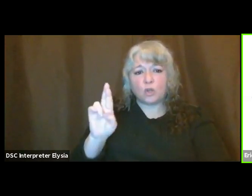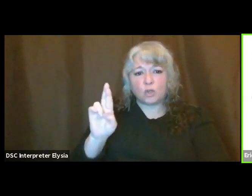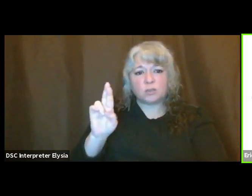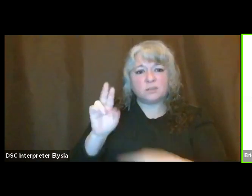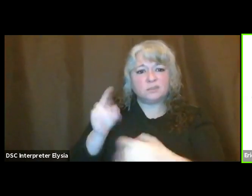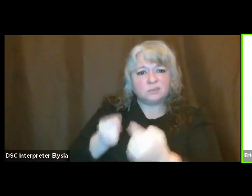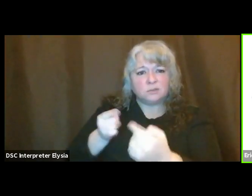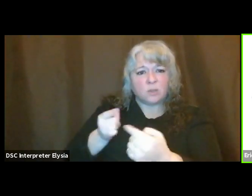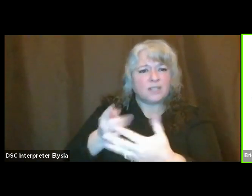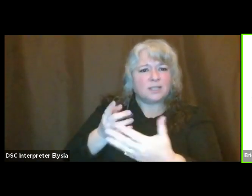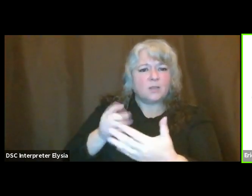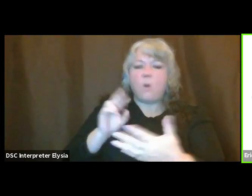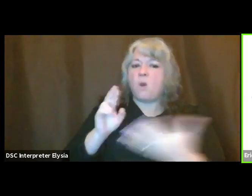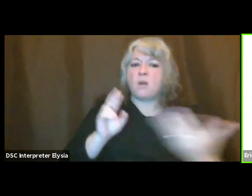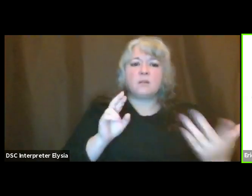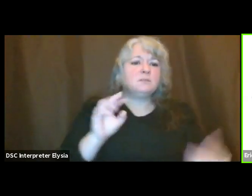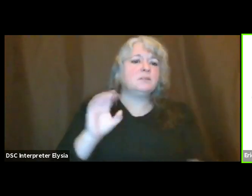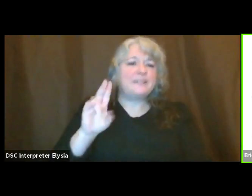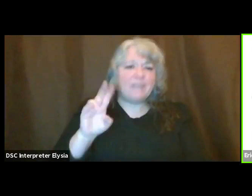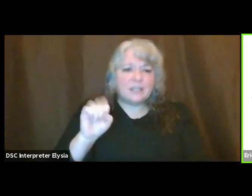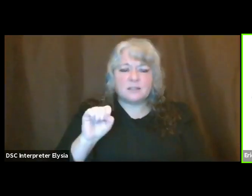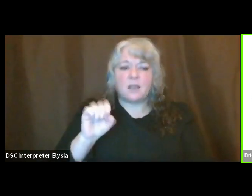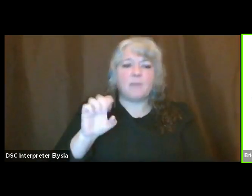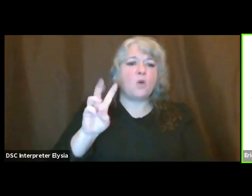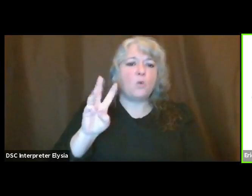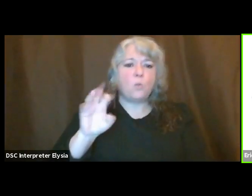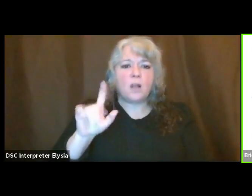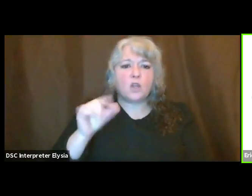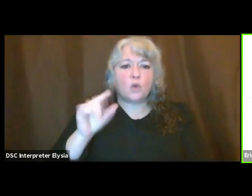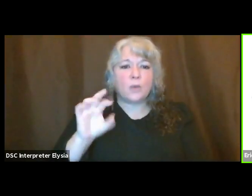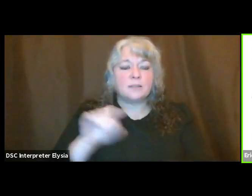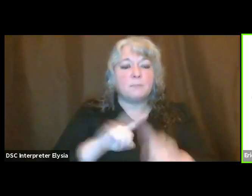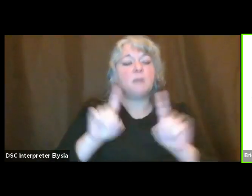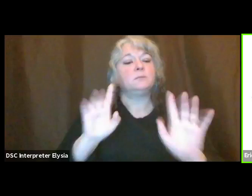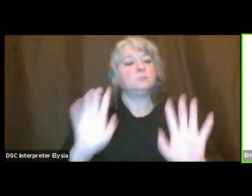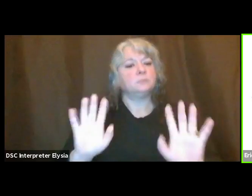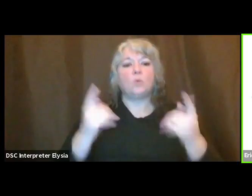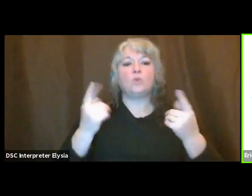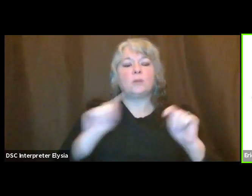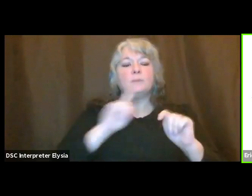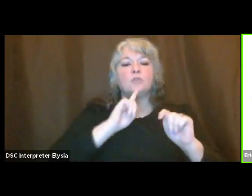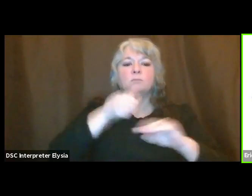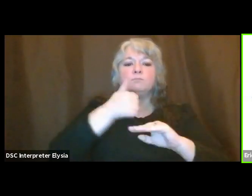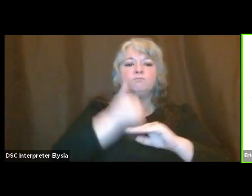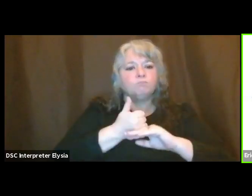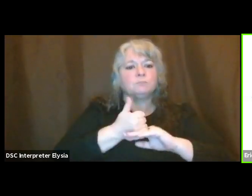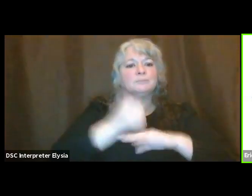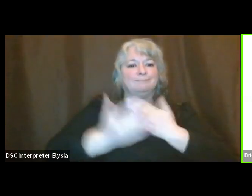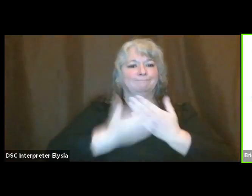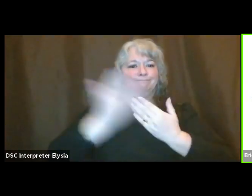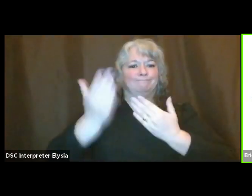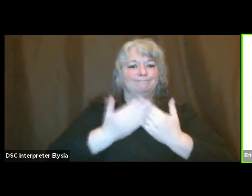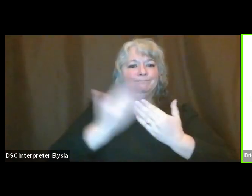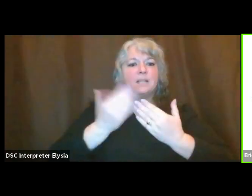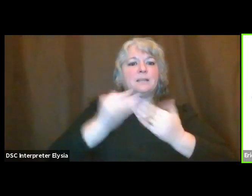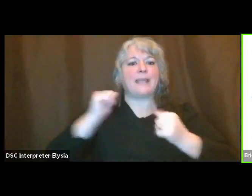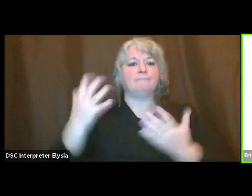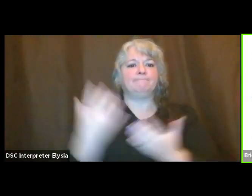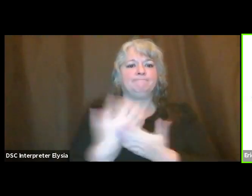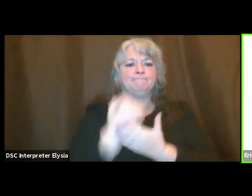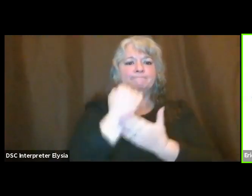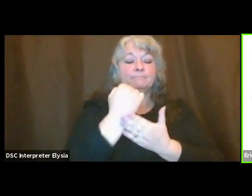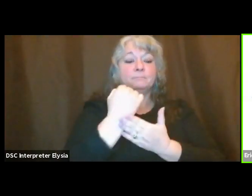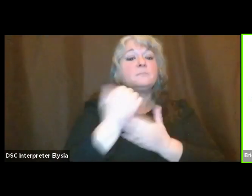board. We're just offering their information so that it makes it easy for our community to make sure that they can get to those sites. And if they have vaccine,